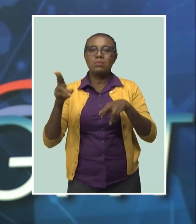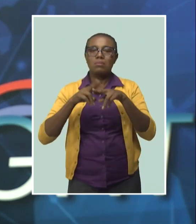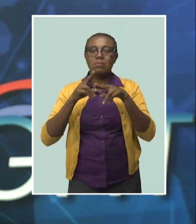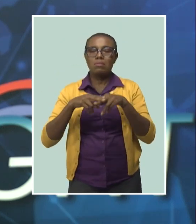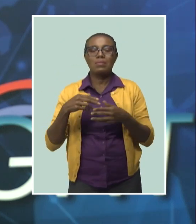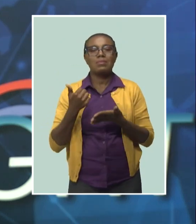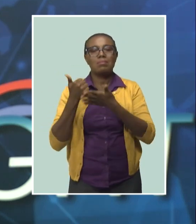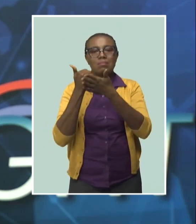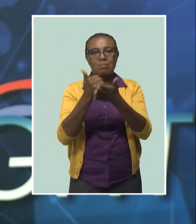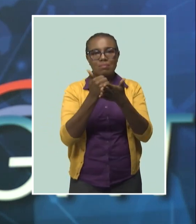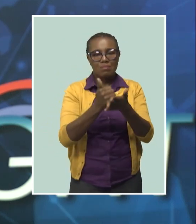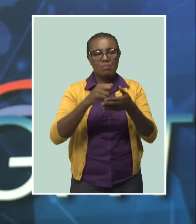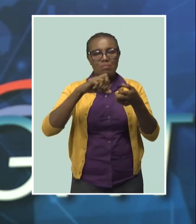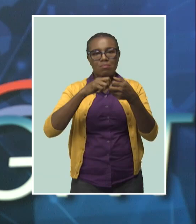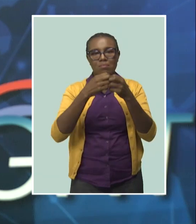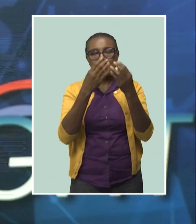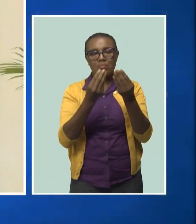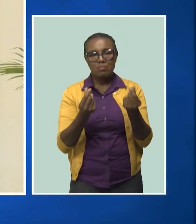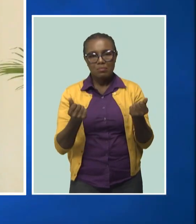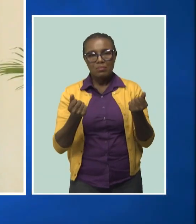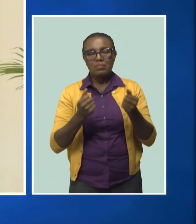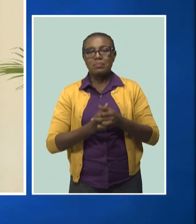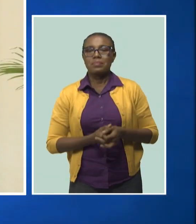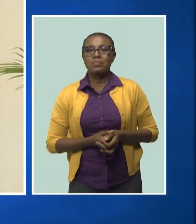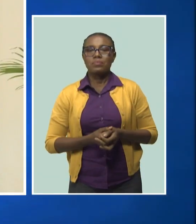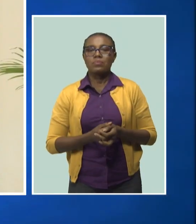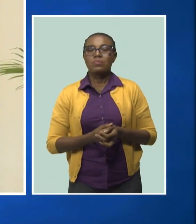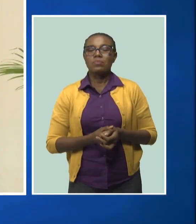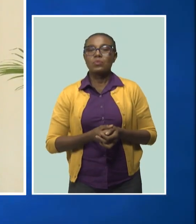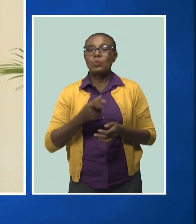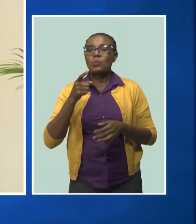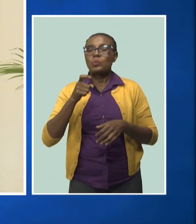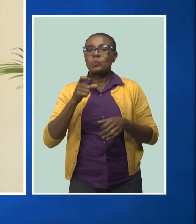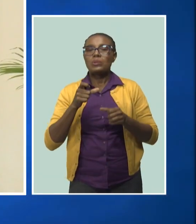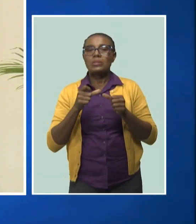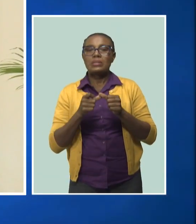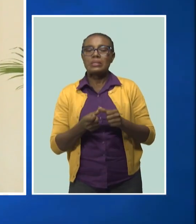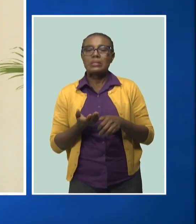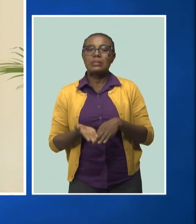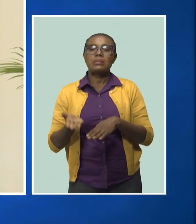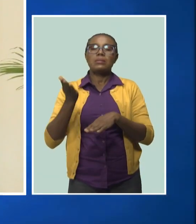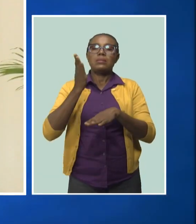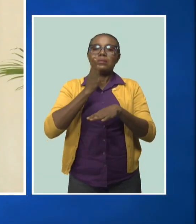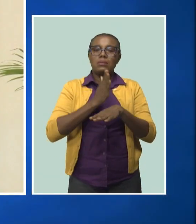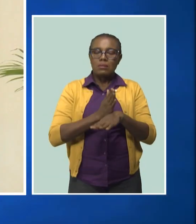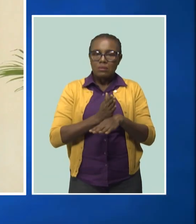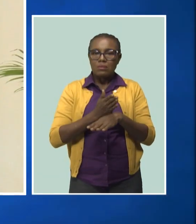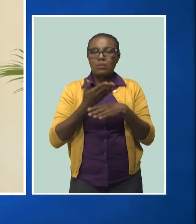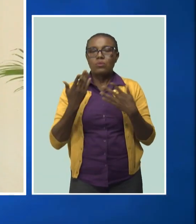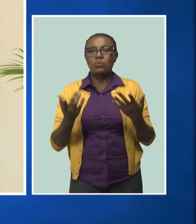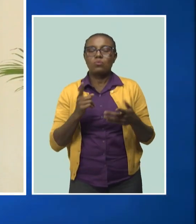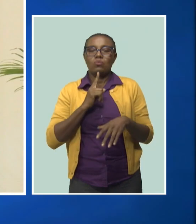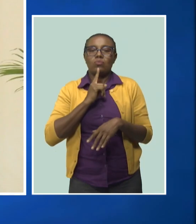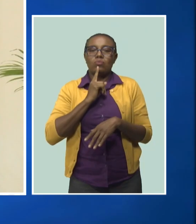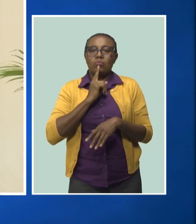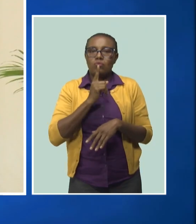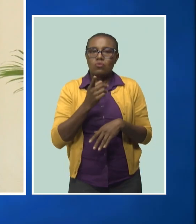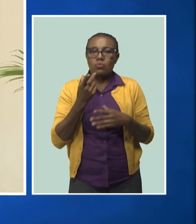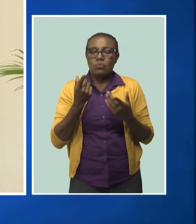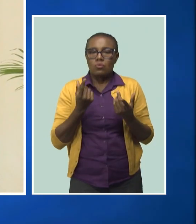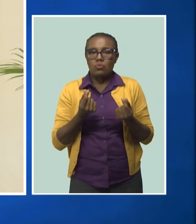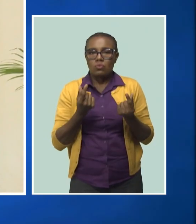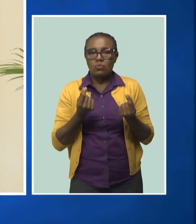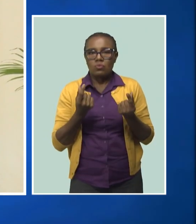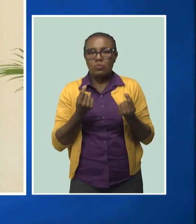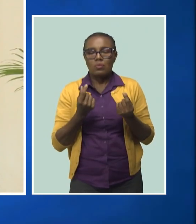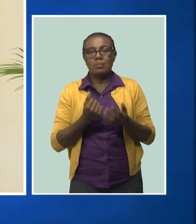issue. We need to step up a bit more at the national level to really build the